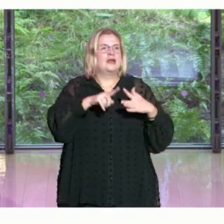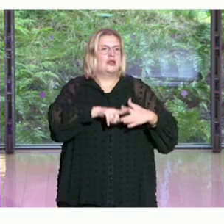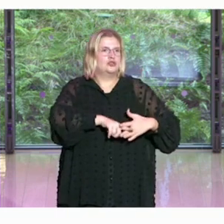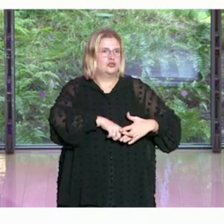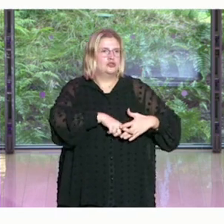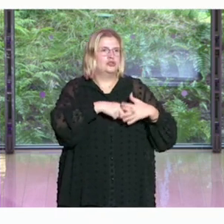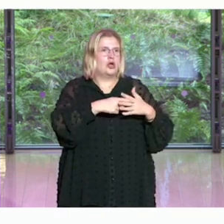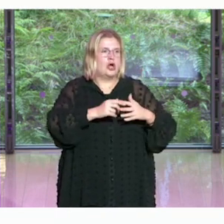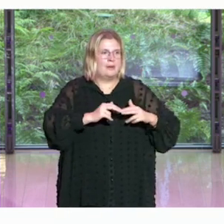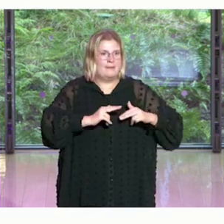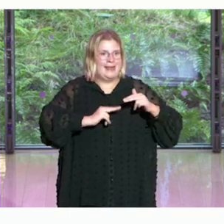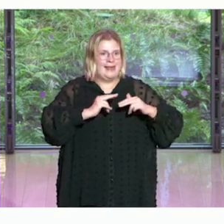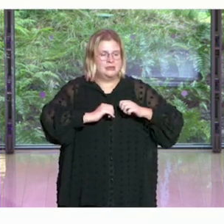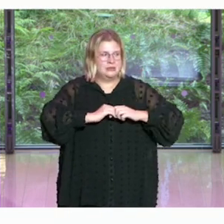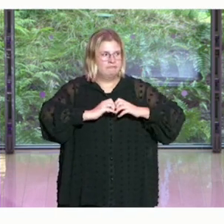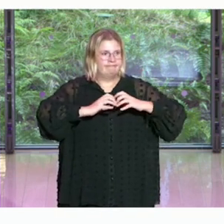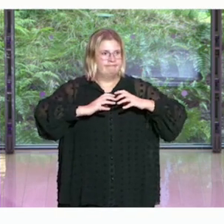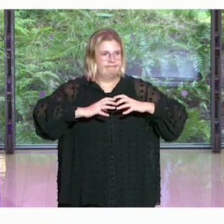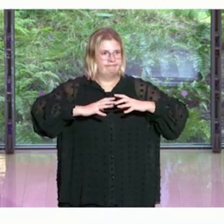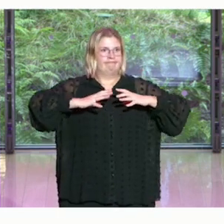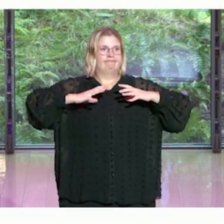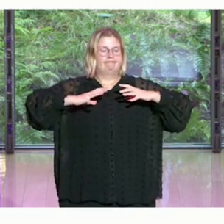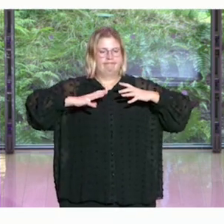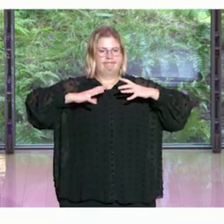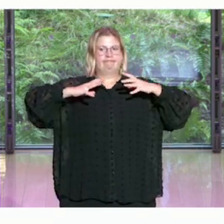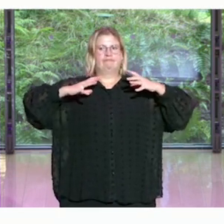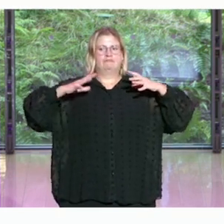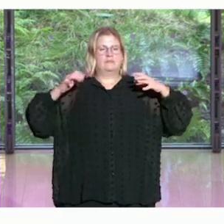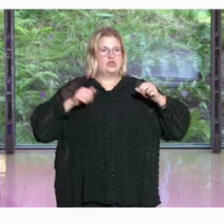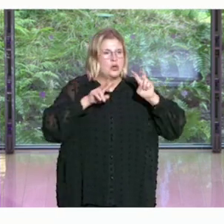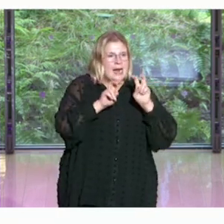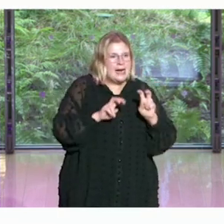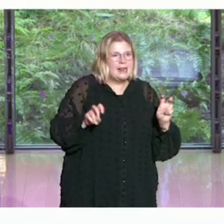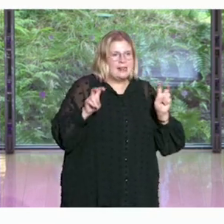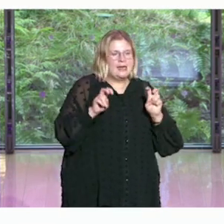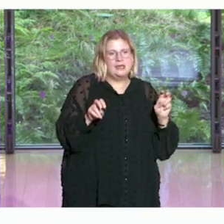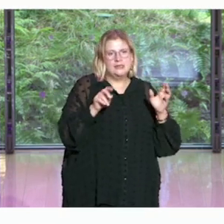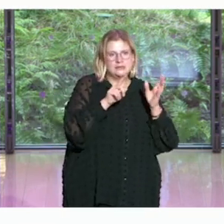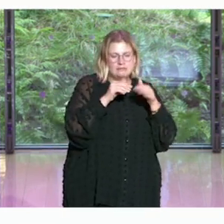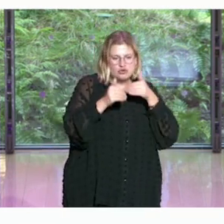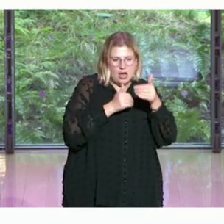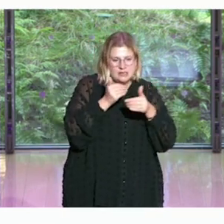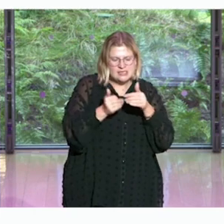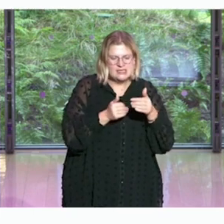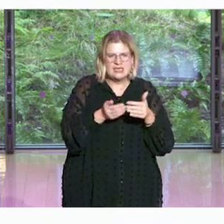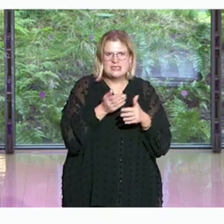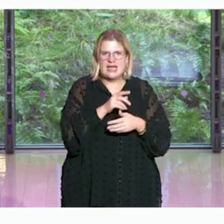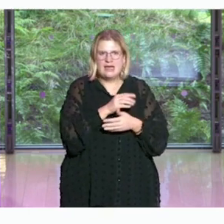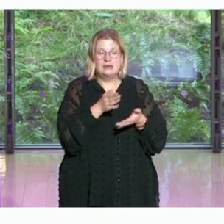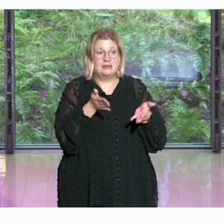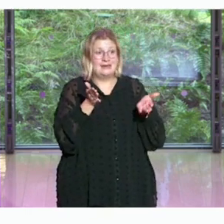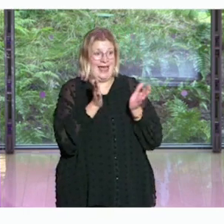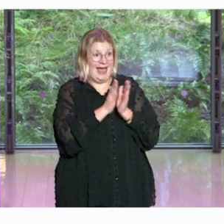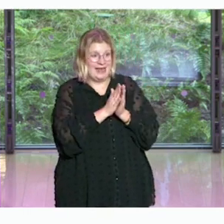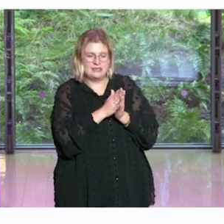start building those analytics processes and asking smart